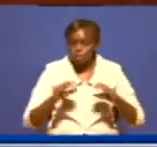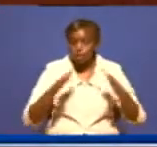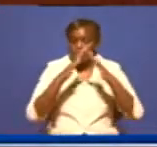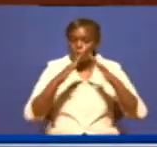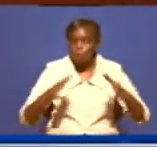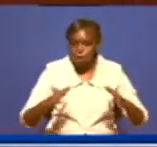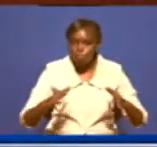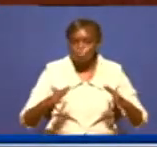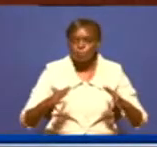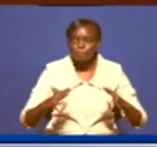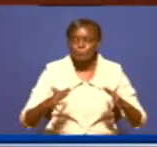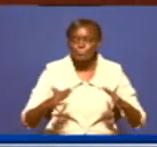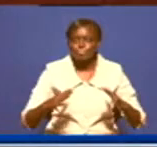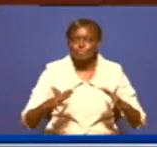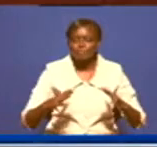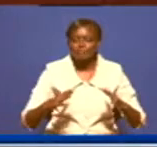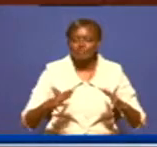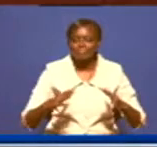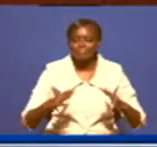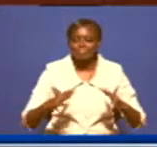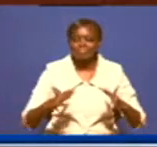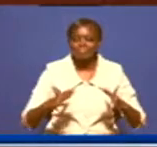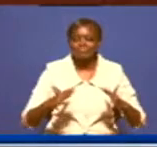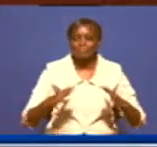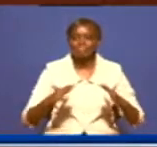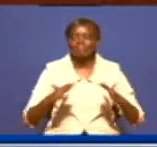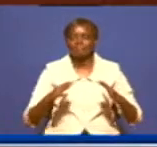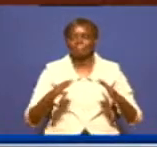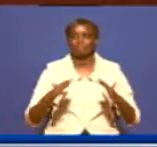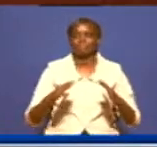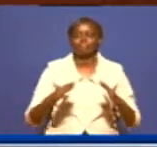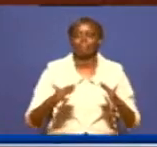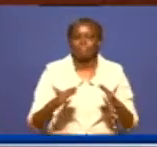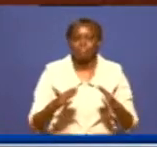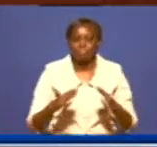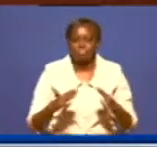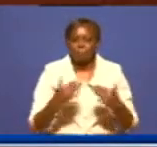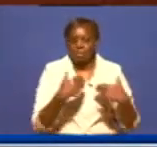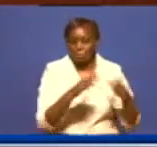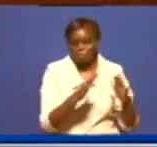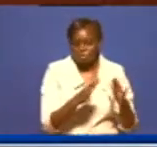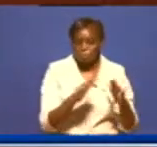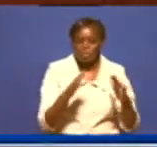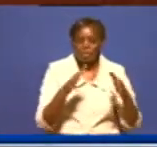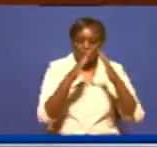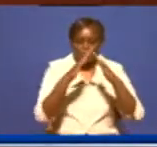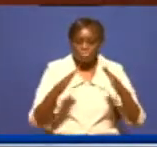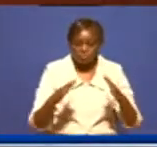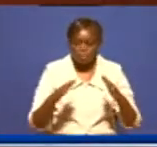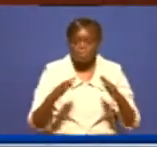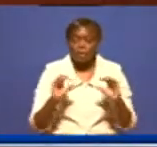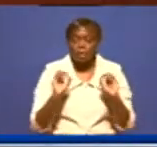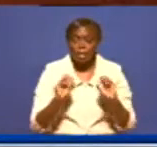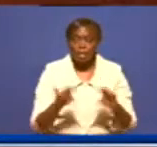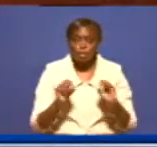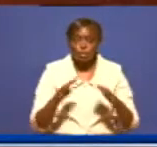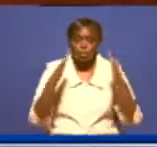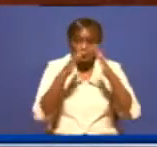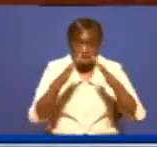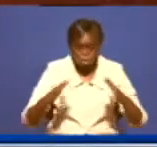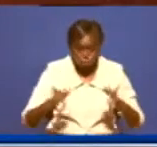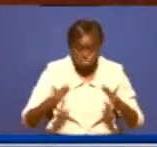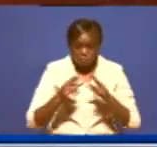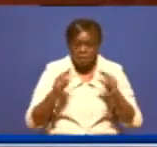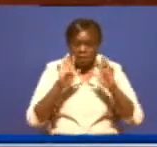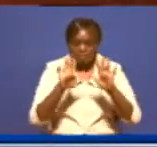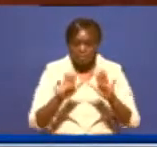transcription of the answer for to appear that they will, but it's outside the chambers. Madam Speaker, I think what is important is